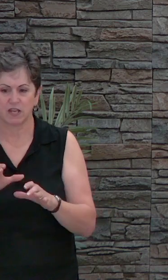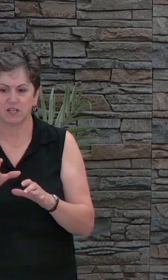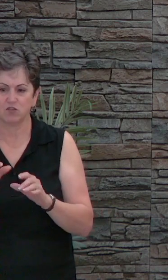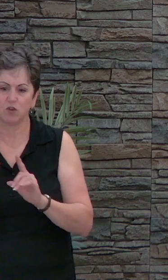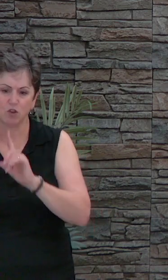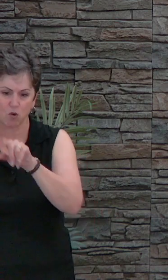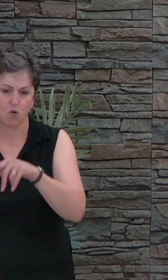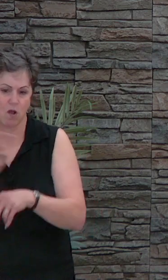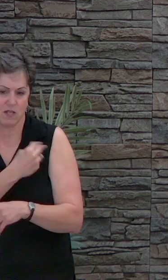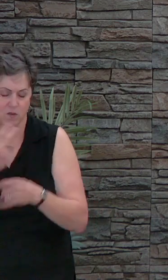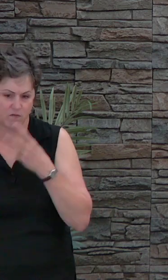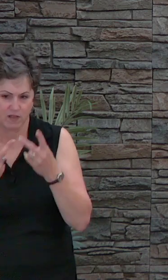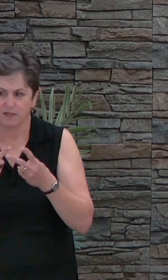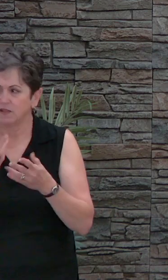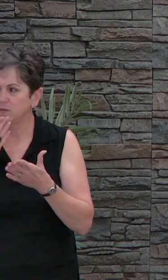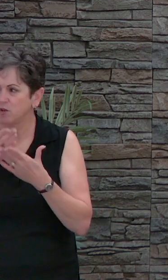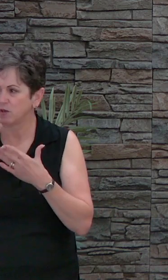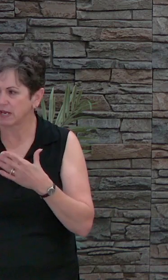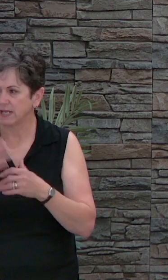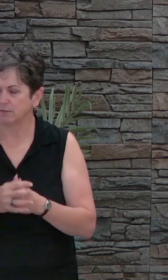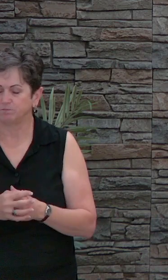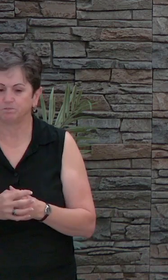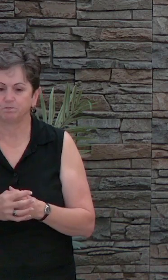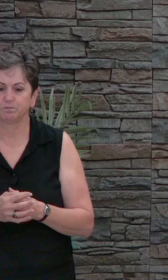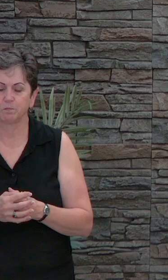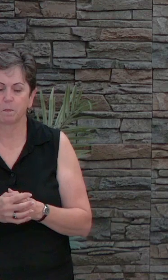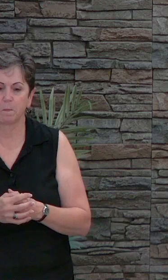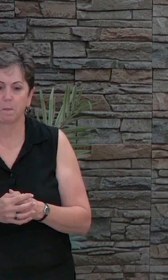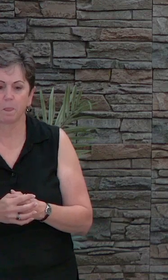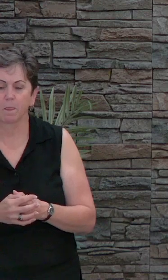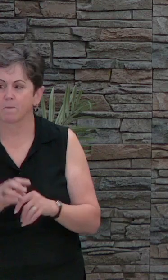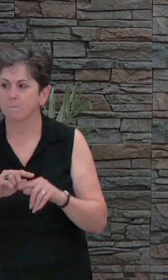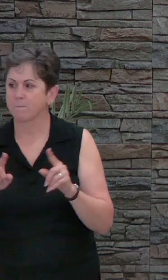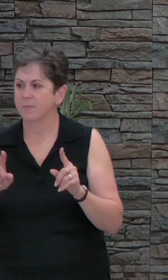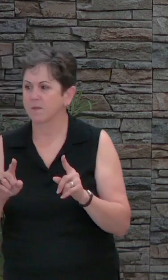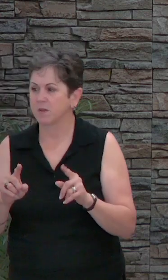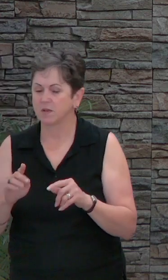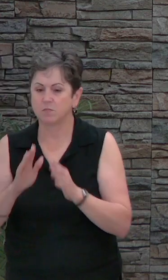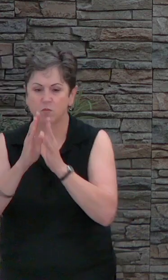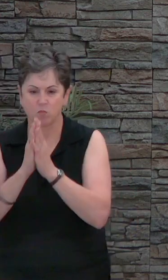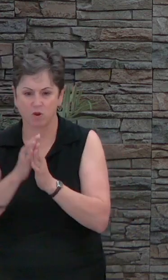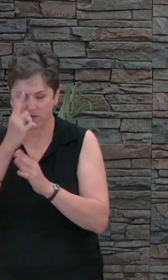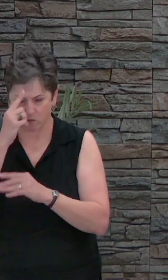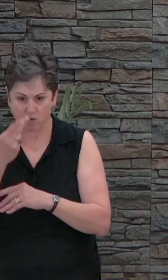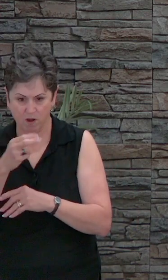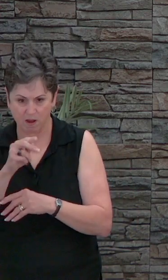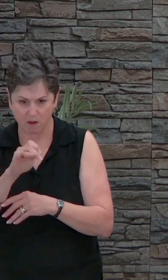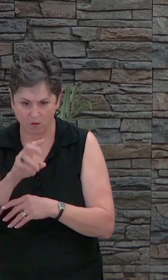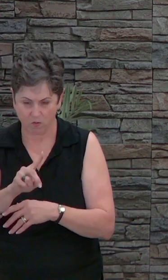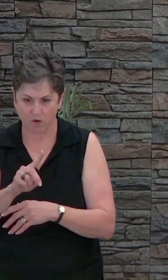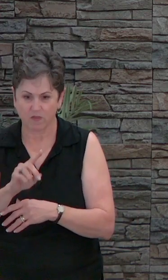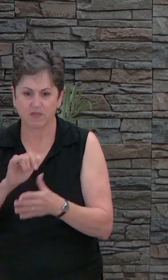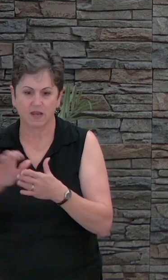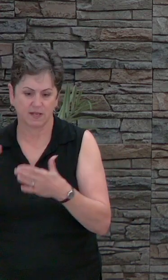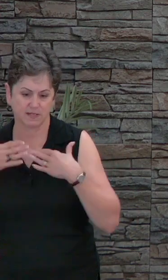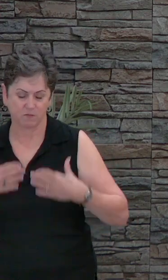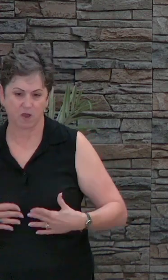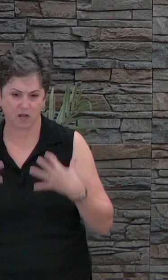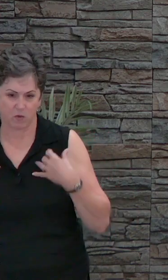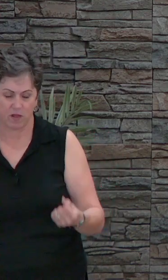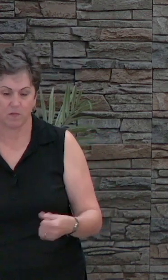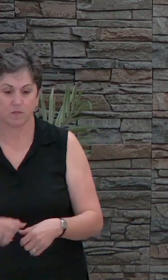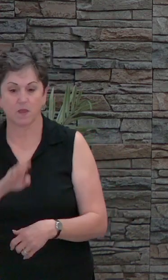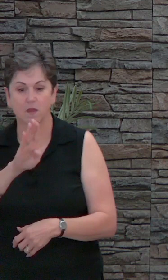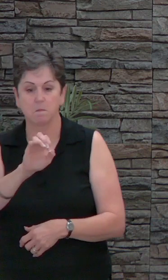and see him, that's probably a good idea. But be in prayer for him that his body will heal.